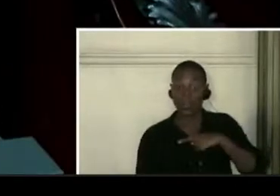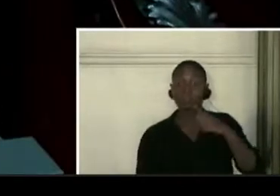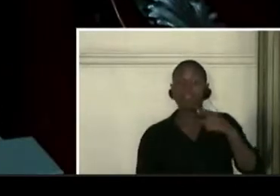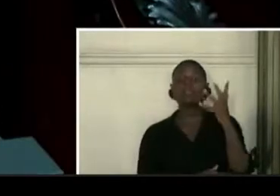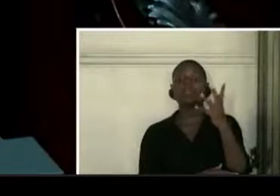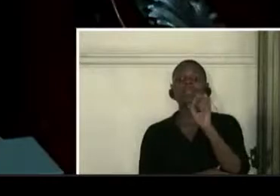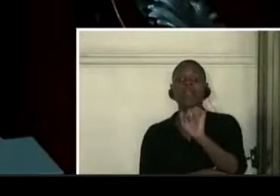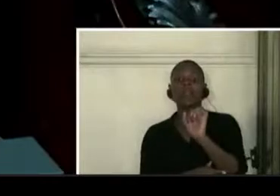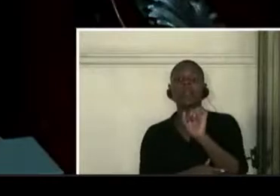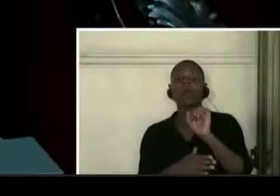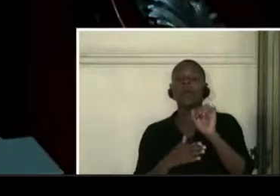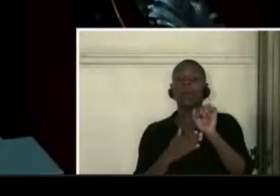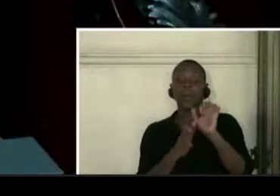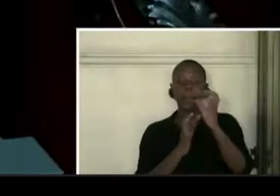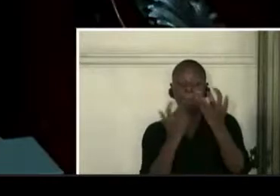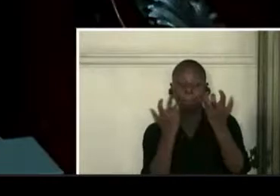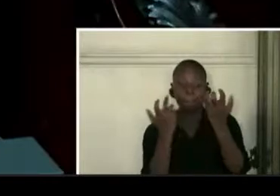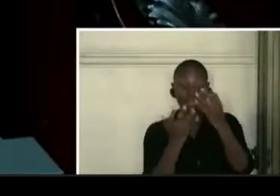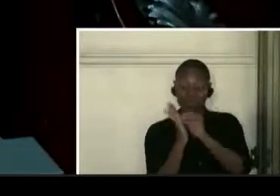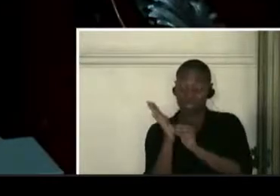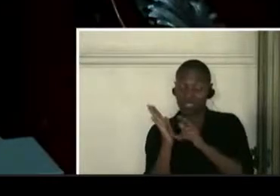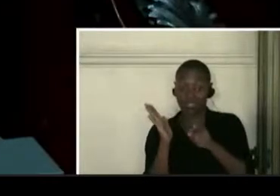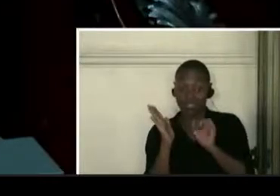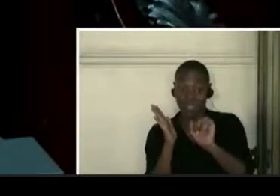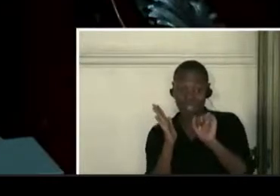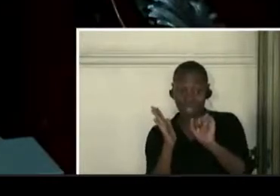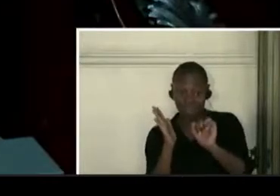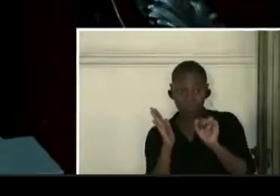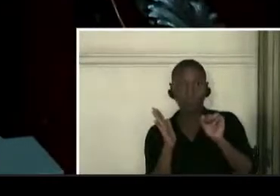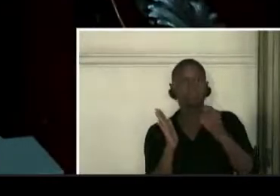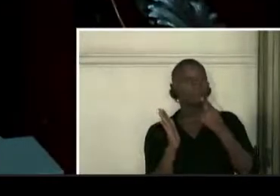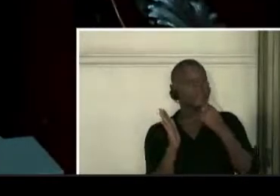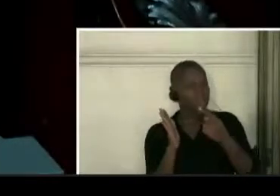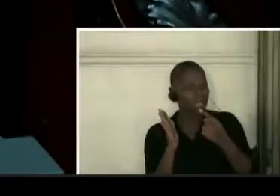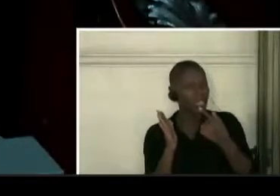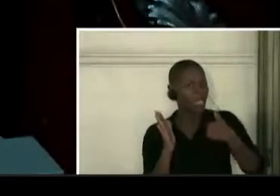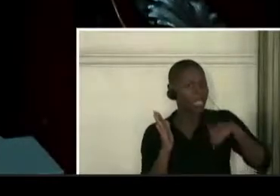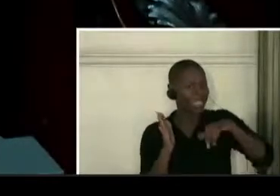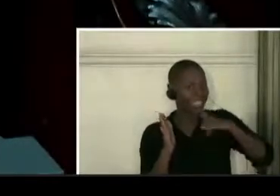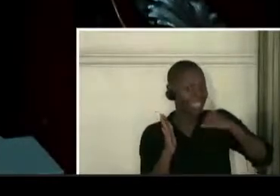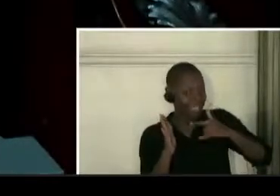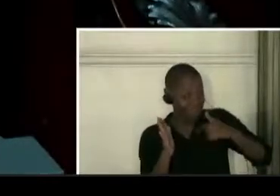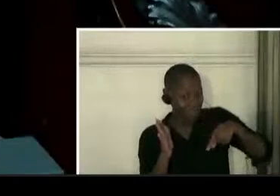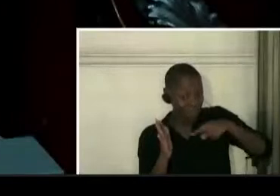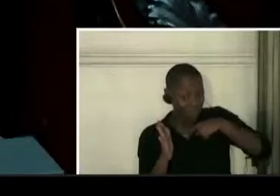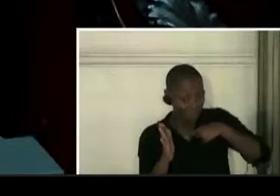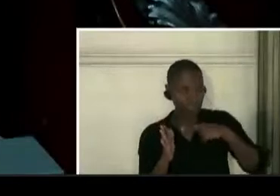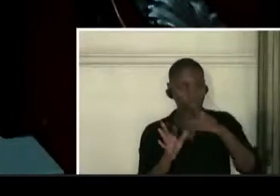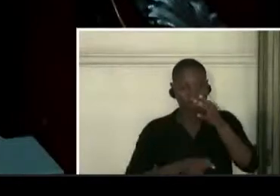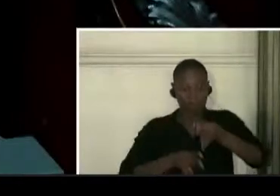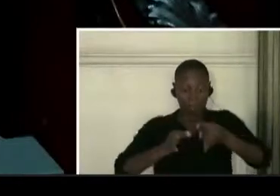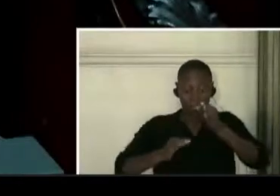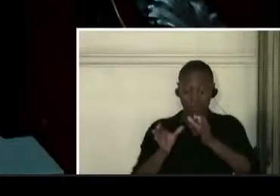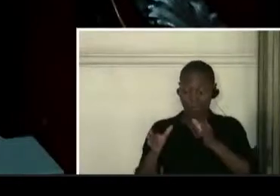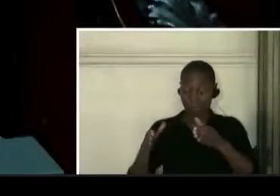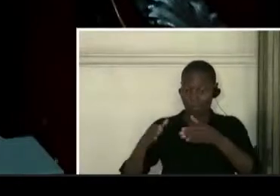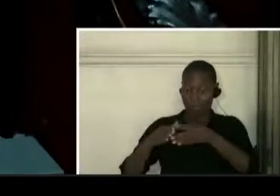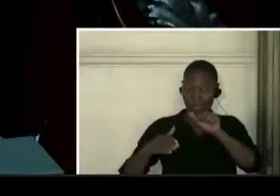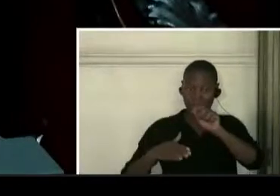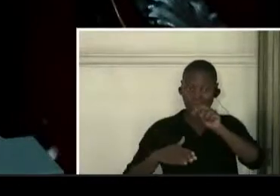Congress ngabe senze iphutha elikhulu ungayisupporti nongakusupporti wena ngoba kuyabonakala ukuthi ufisa ukuthatha